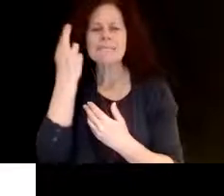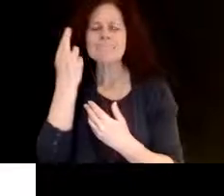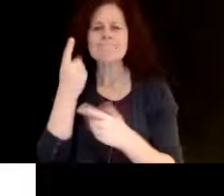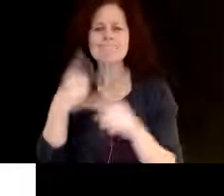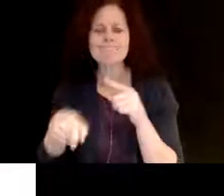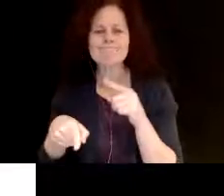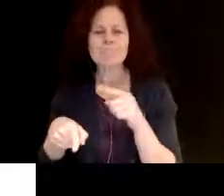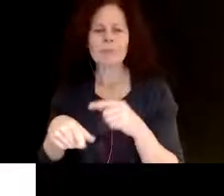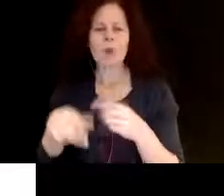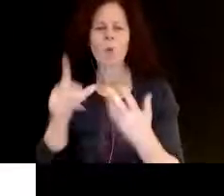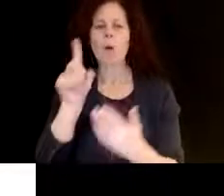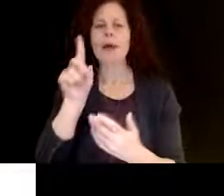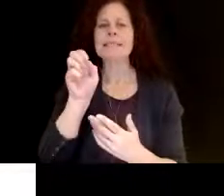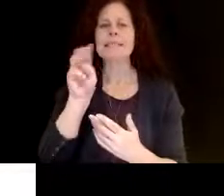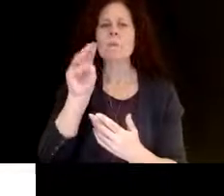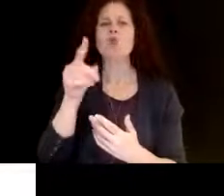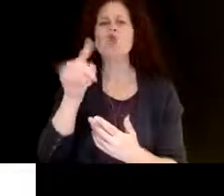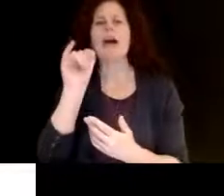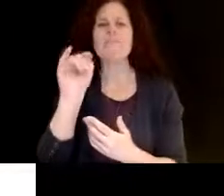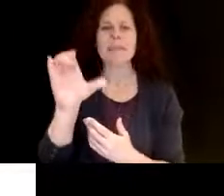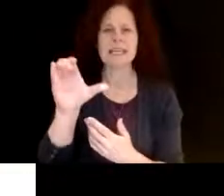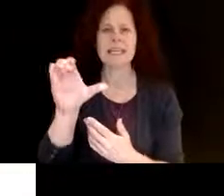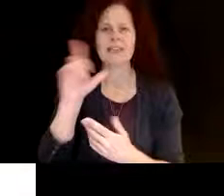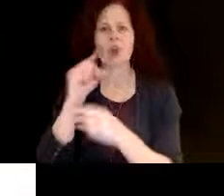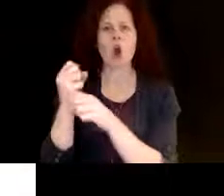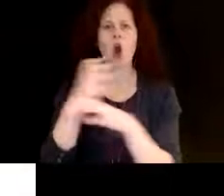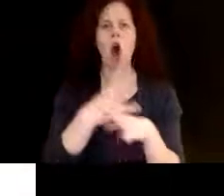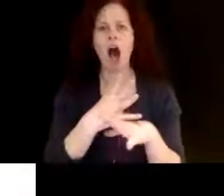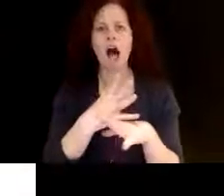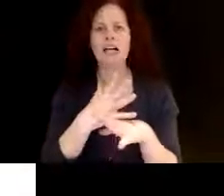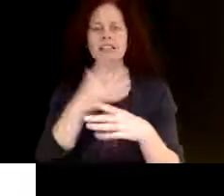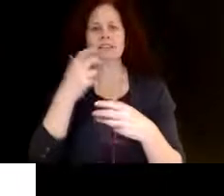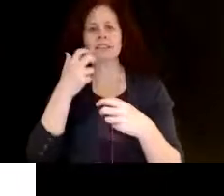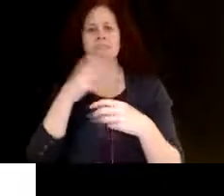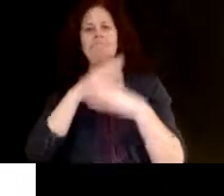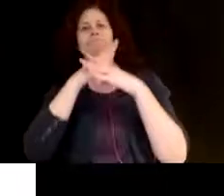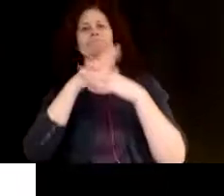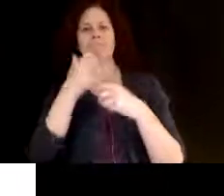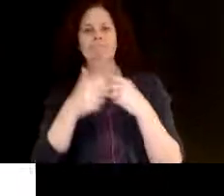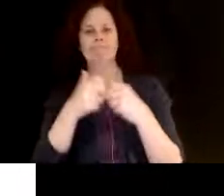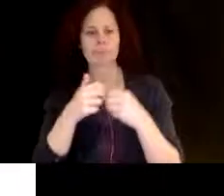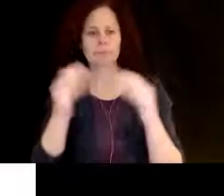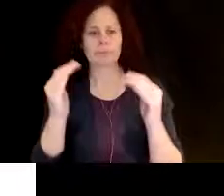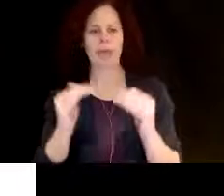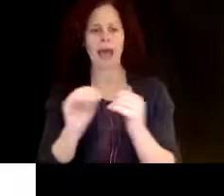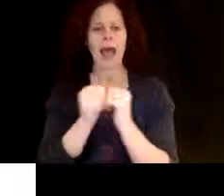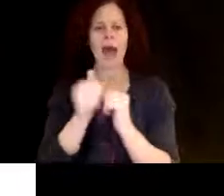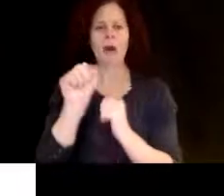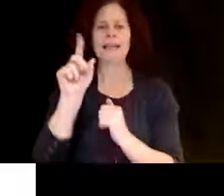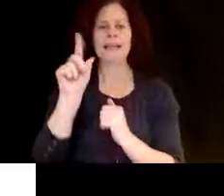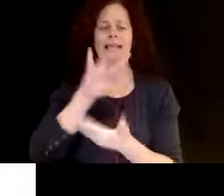ADA Center better tailor its resources to help municipalities meet their obligations? Next